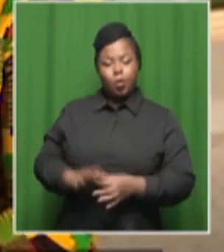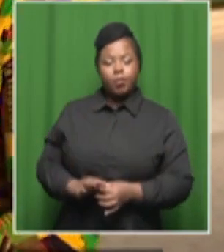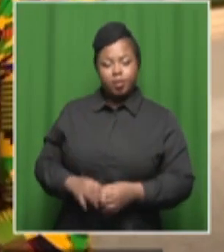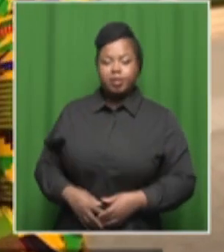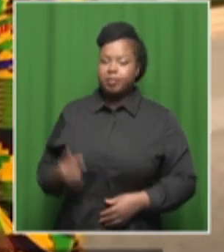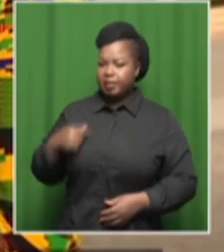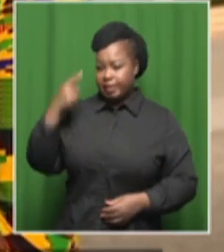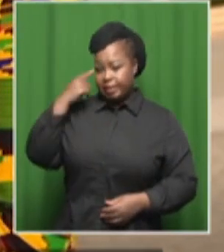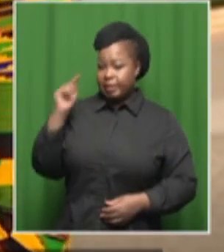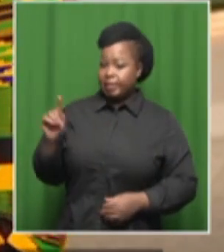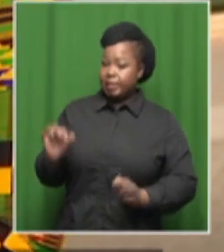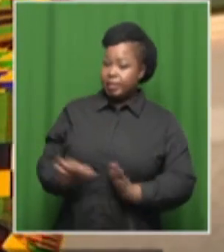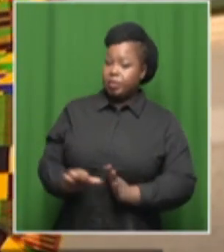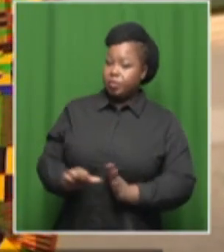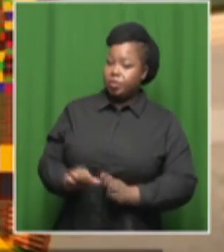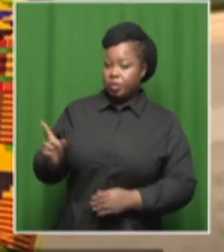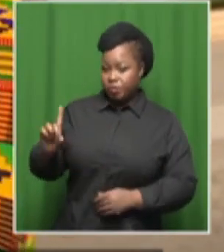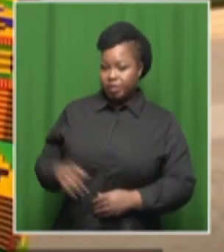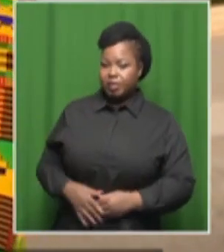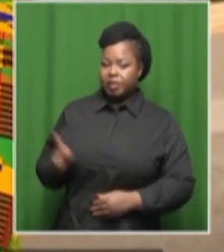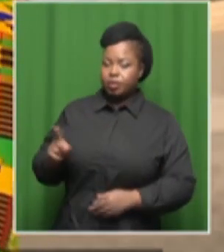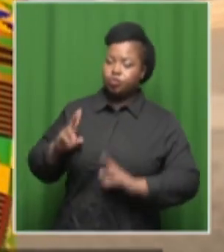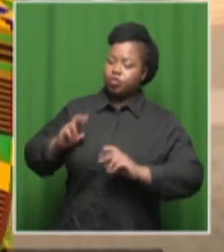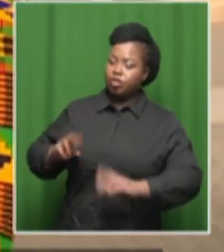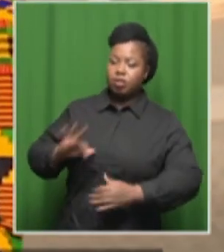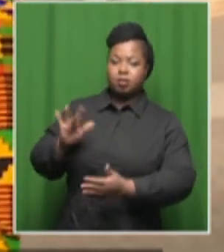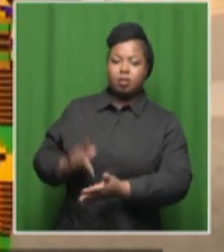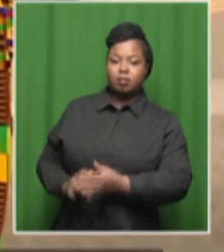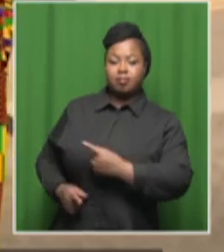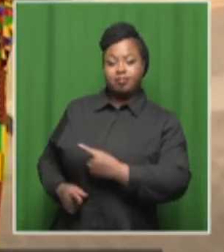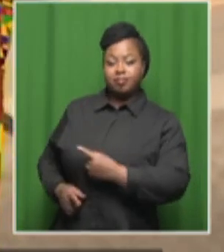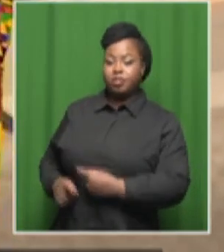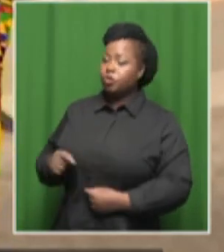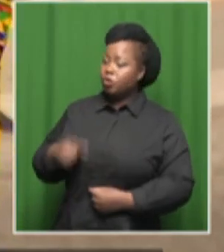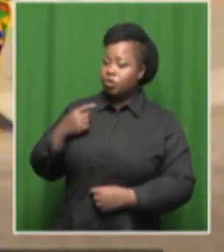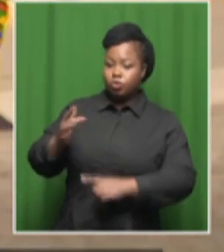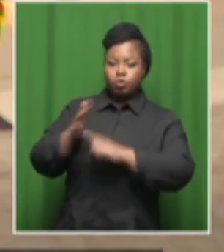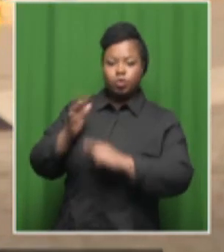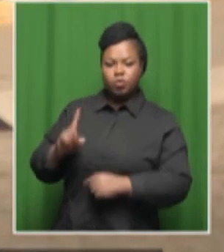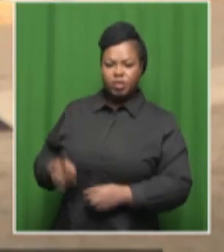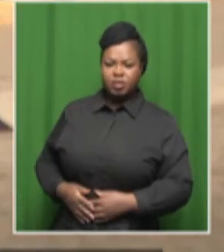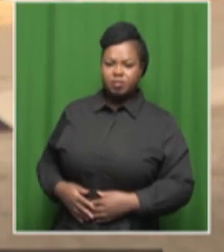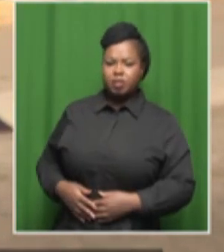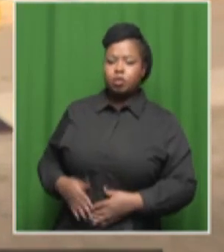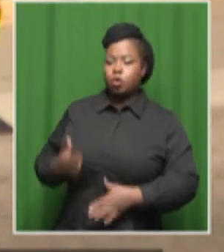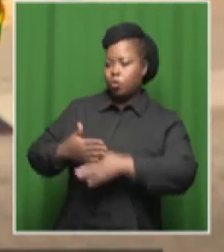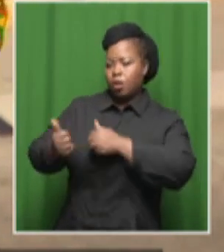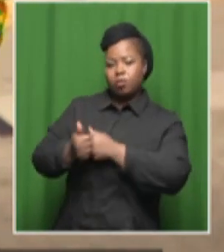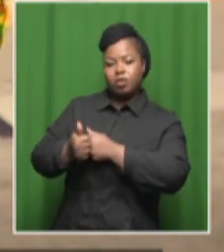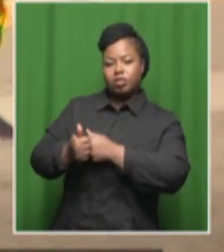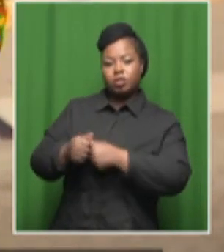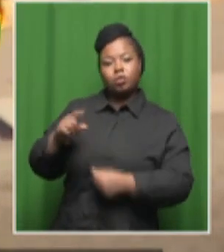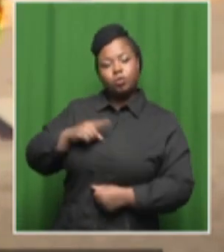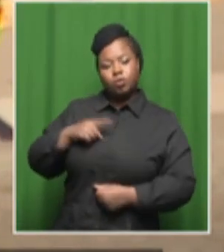I think one of the most important things what this research centre has actually shown us is an issue of collaboration. We